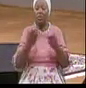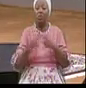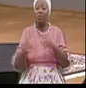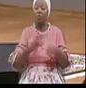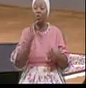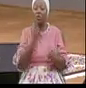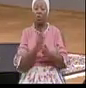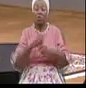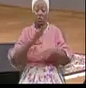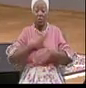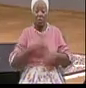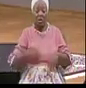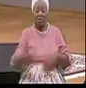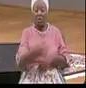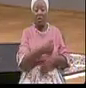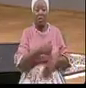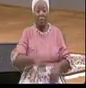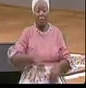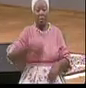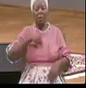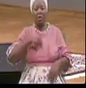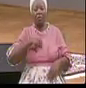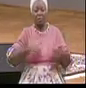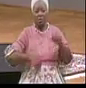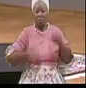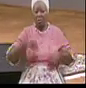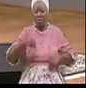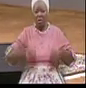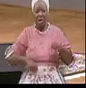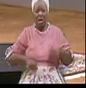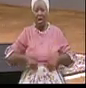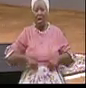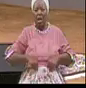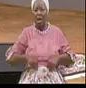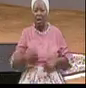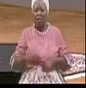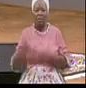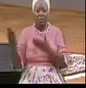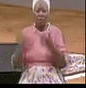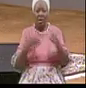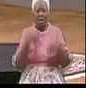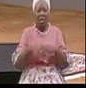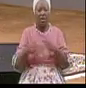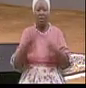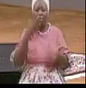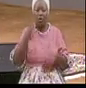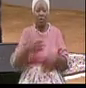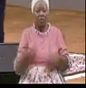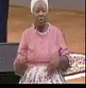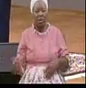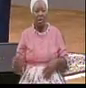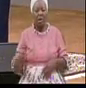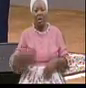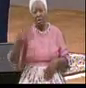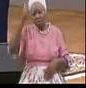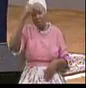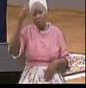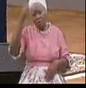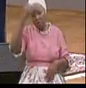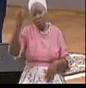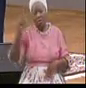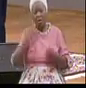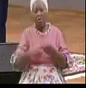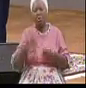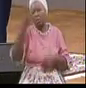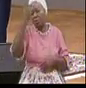Proud, boasters, inventors of evil things, disobedient to parents.